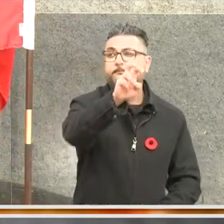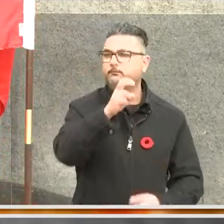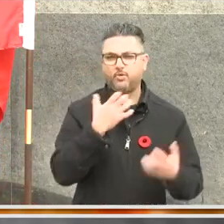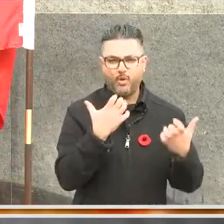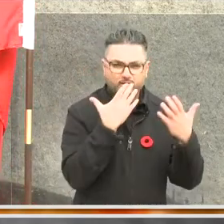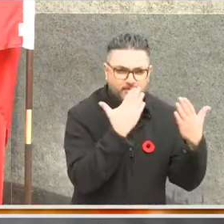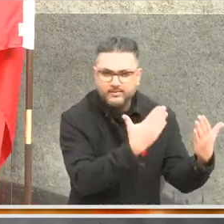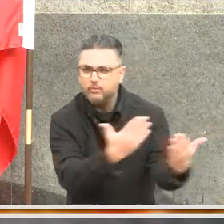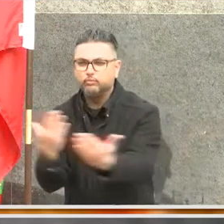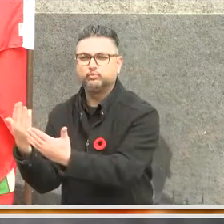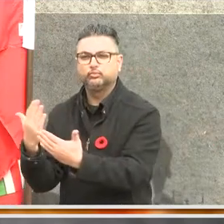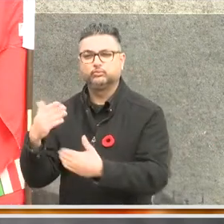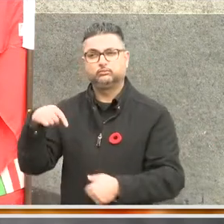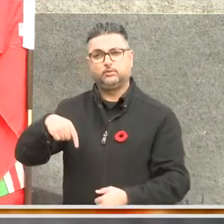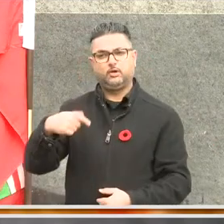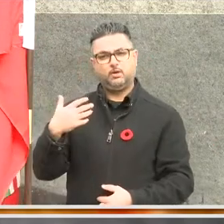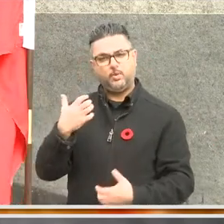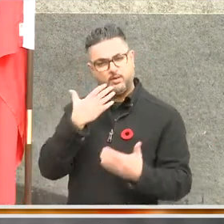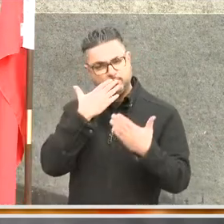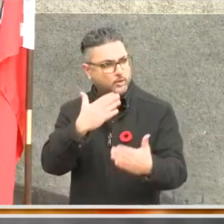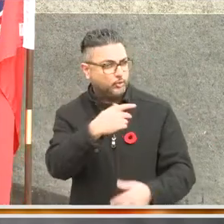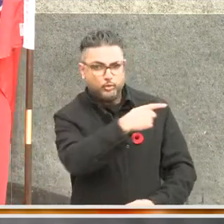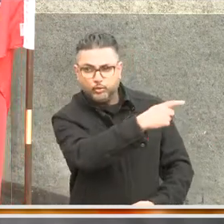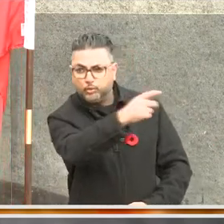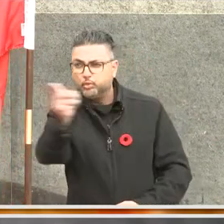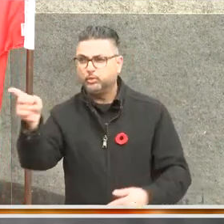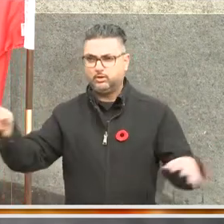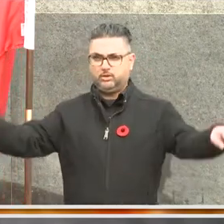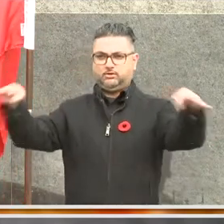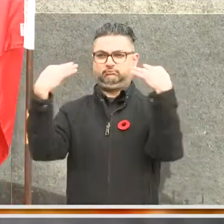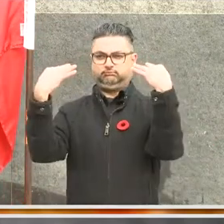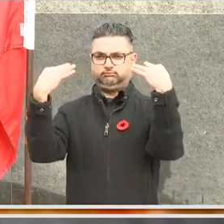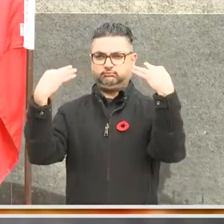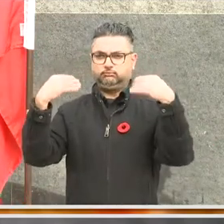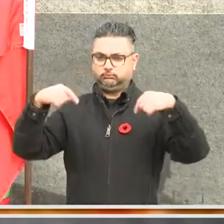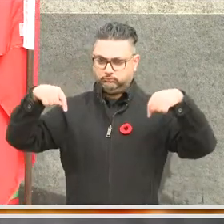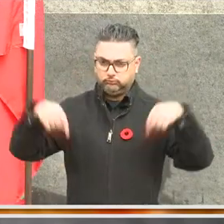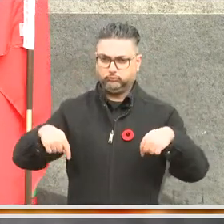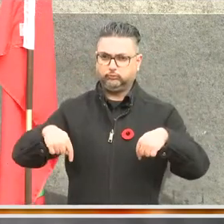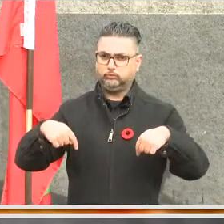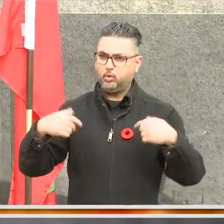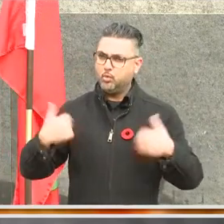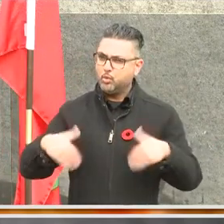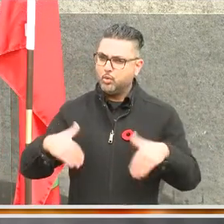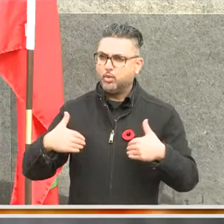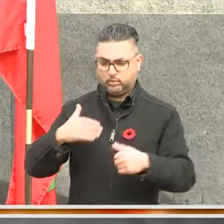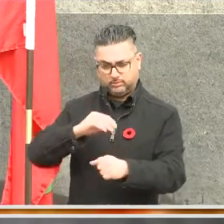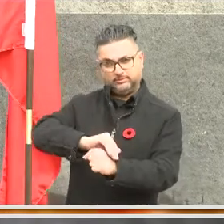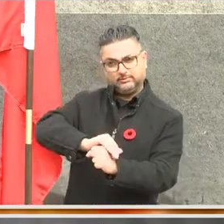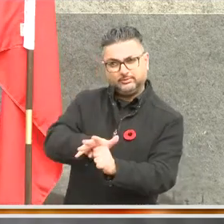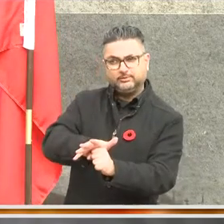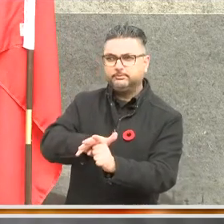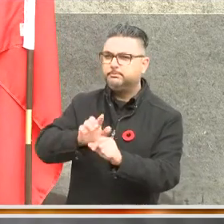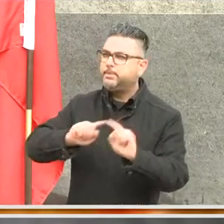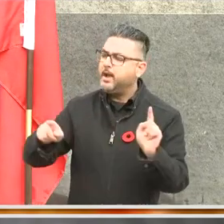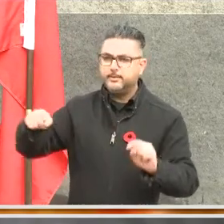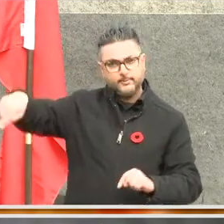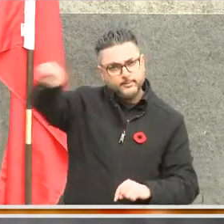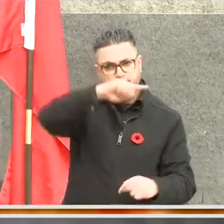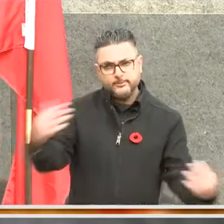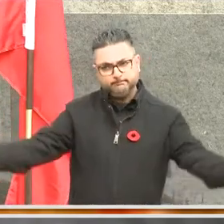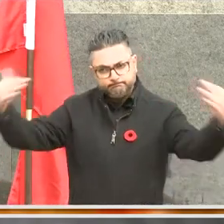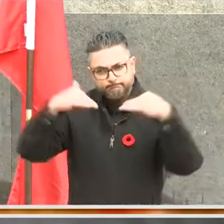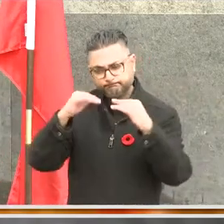the spectators, for coming out in these difficult times, these uncertain times, to pay your respect to our war dead, to